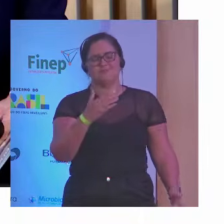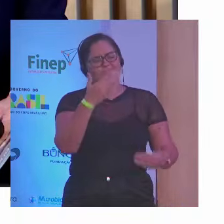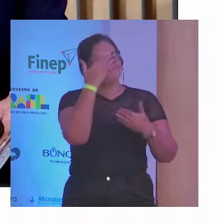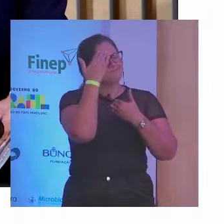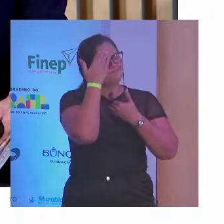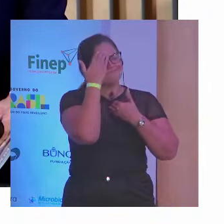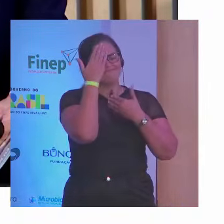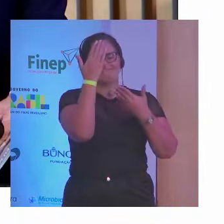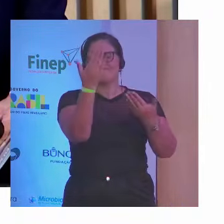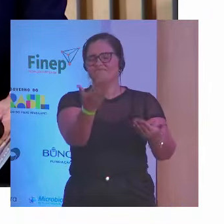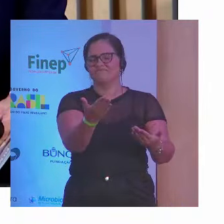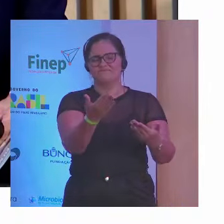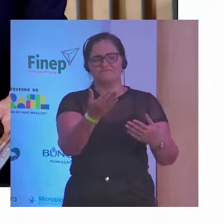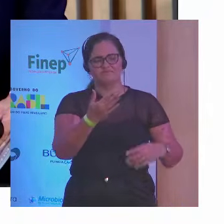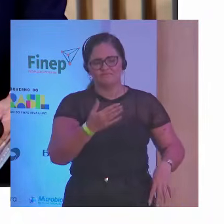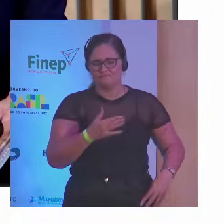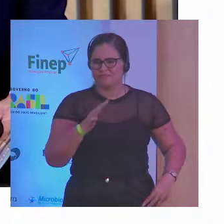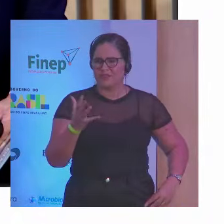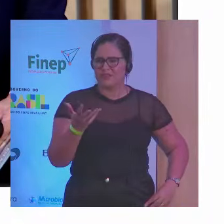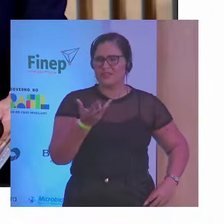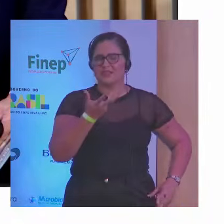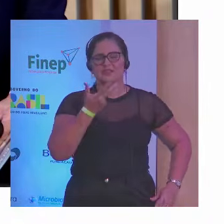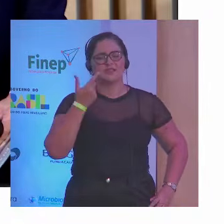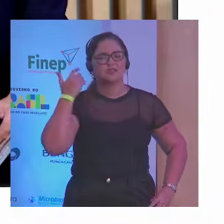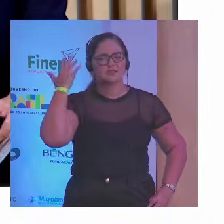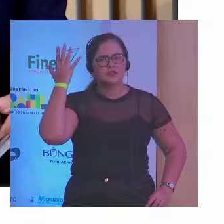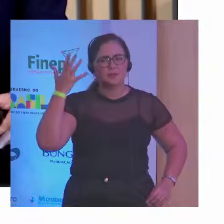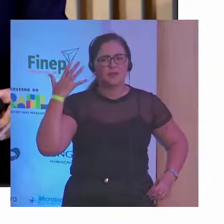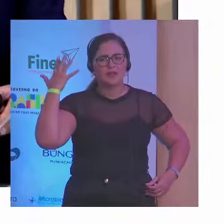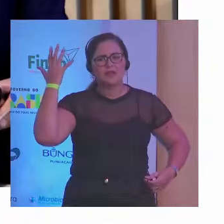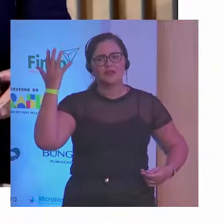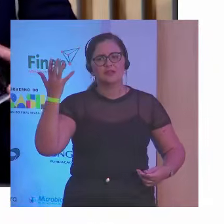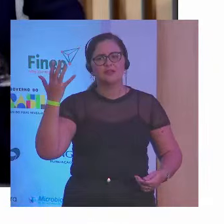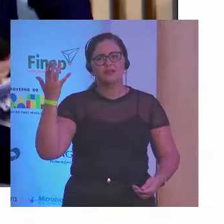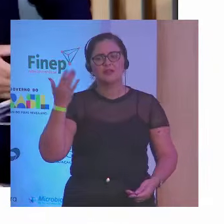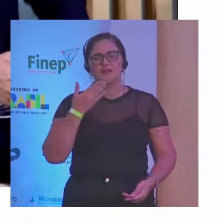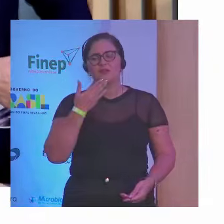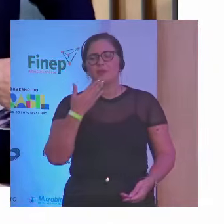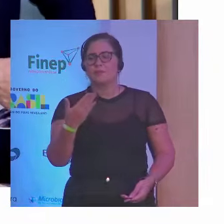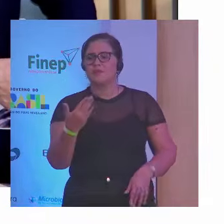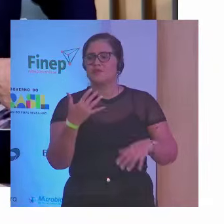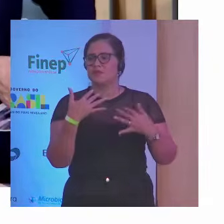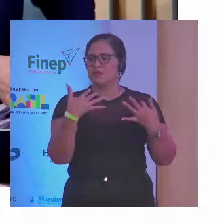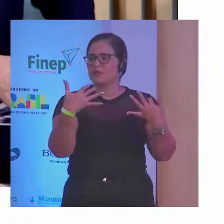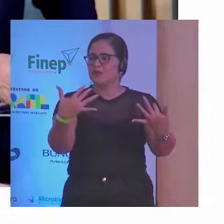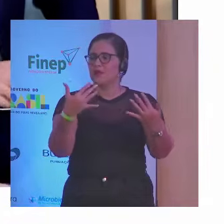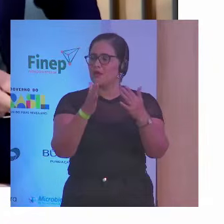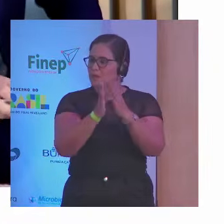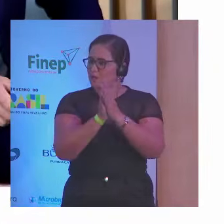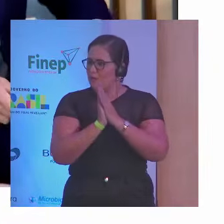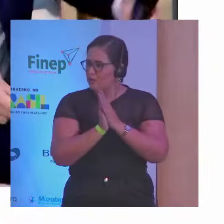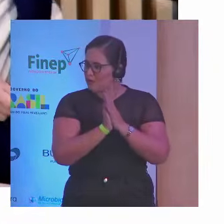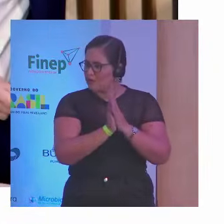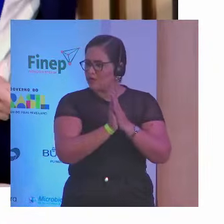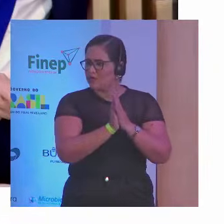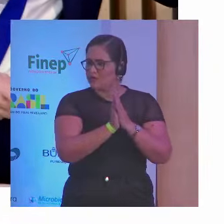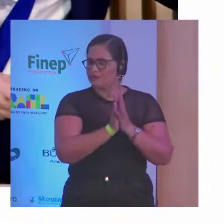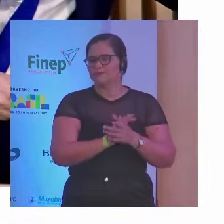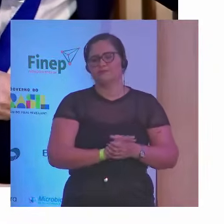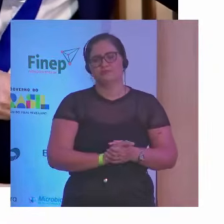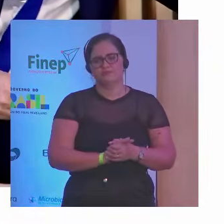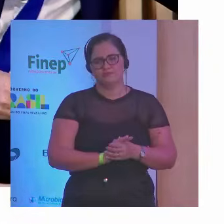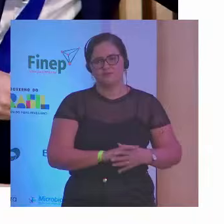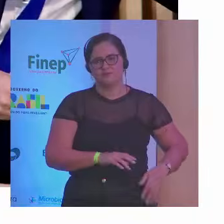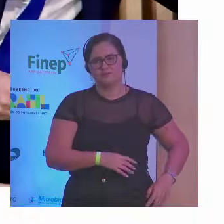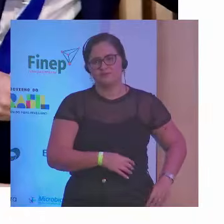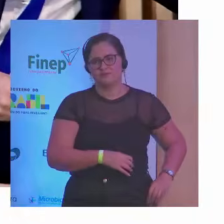wonderful talk. I'll ask the audience, please join me to cheering Pierre for this